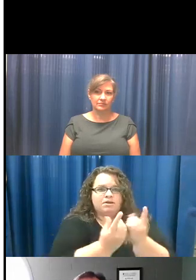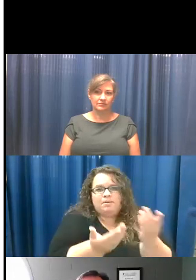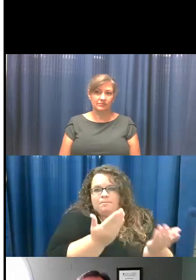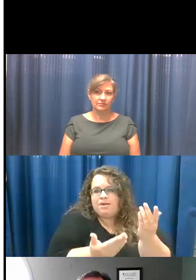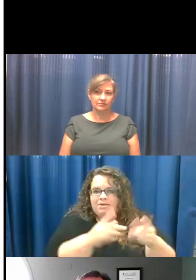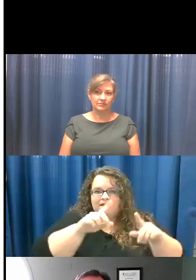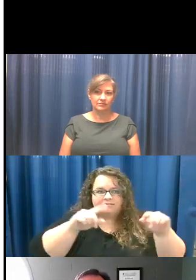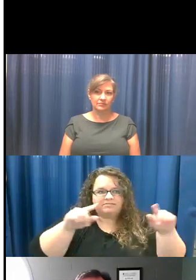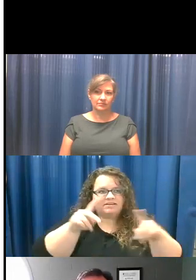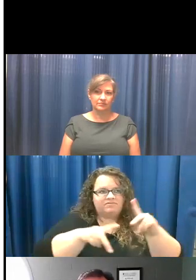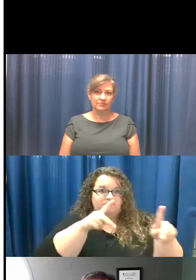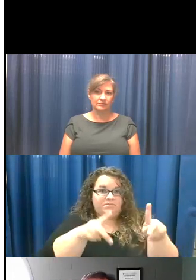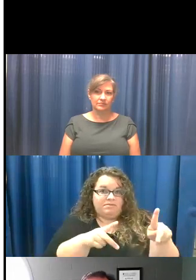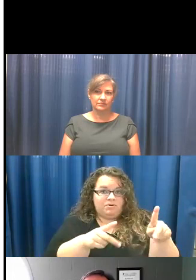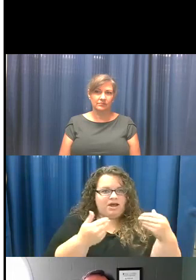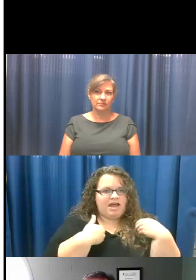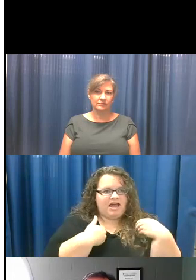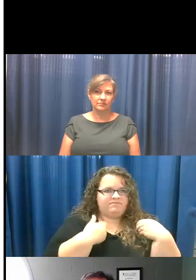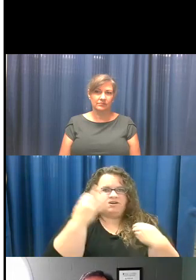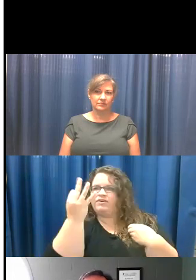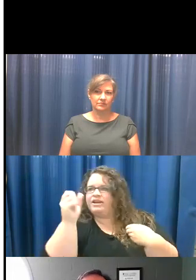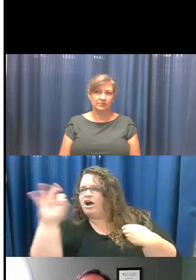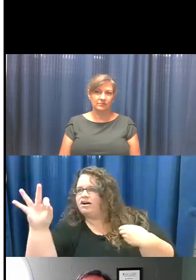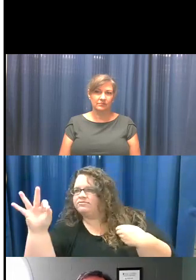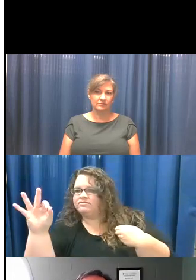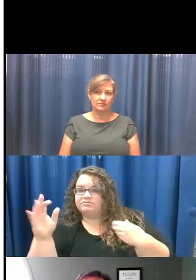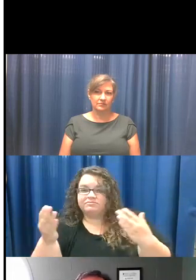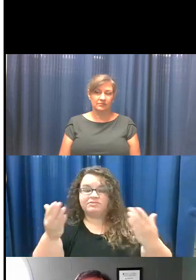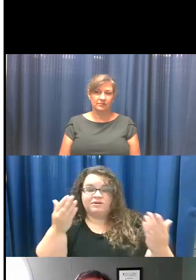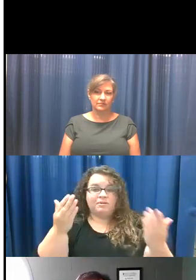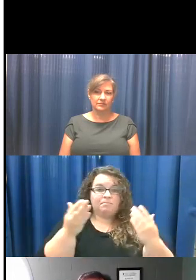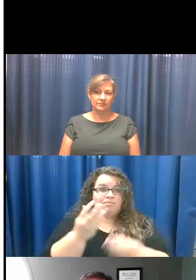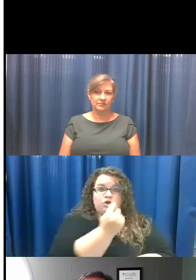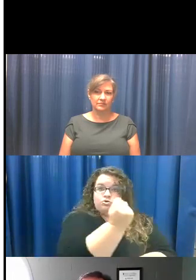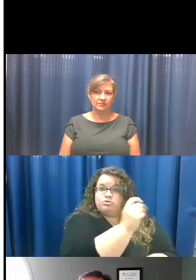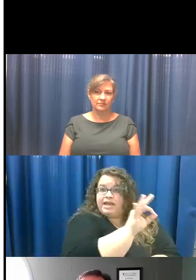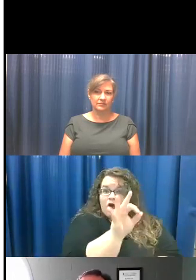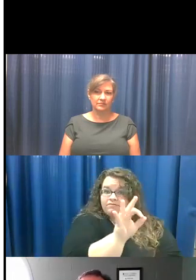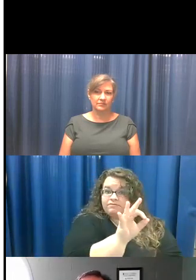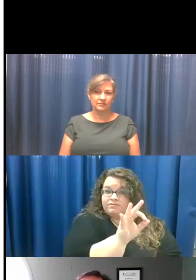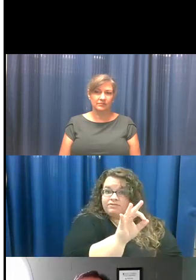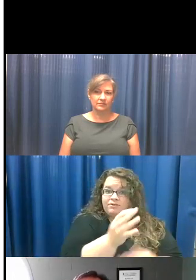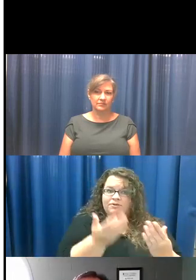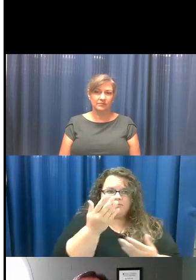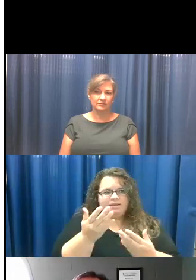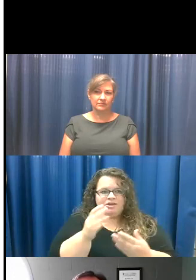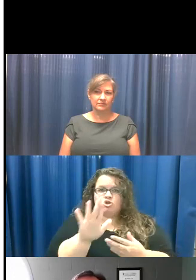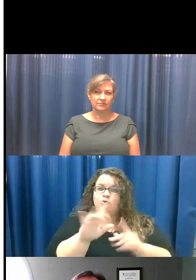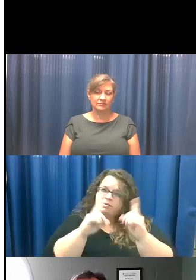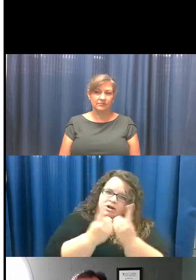start off and your day off is Tuesday, but in a couple of months, you might rotate to where your day off is on